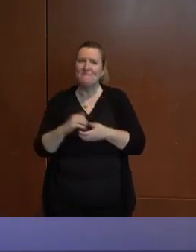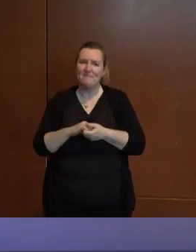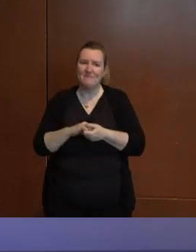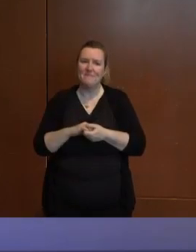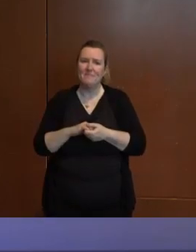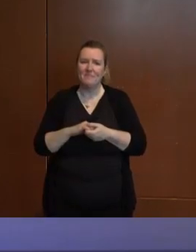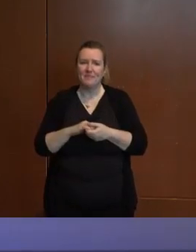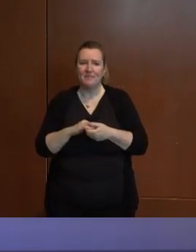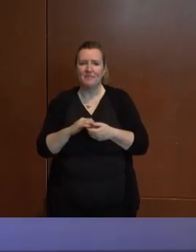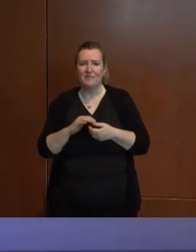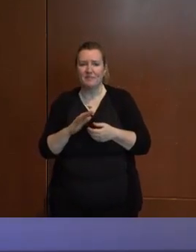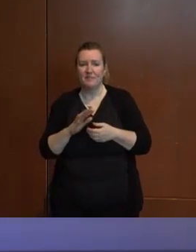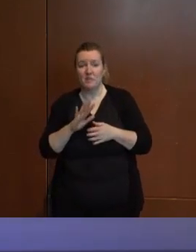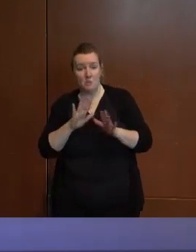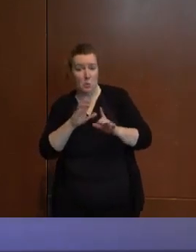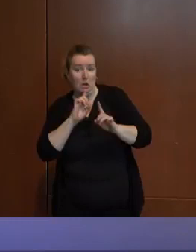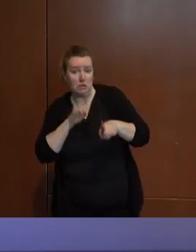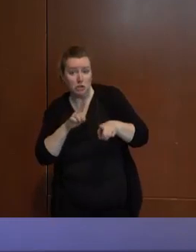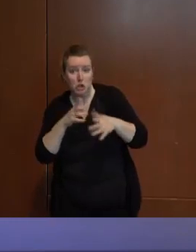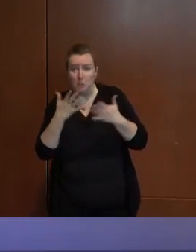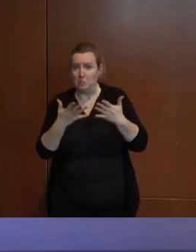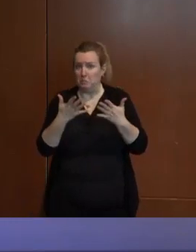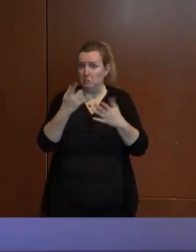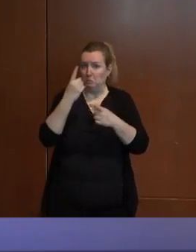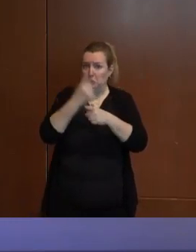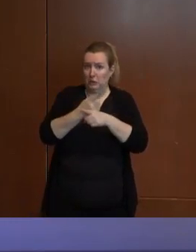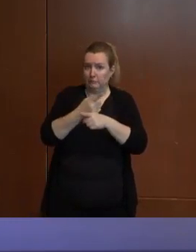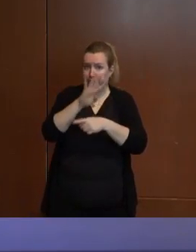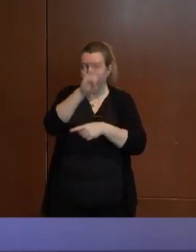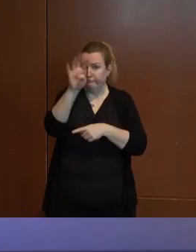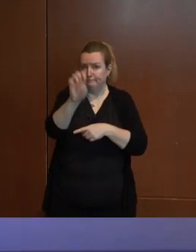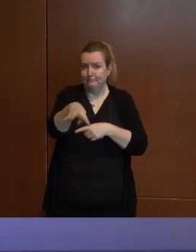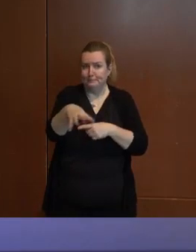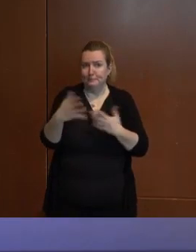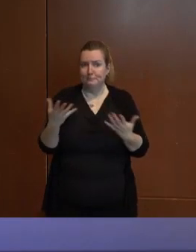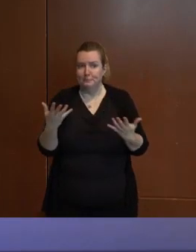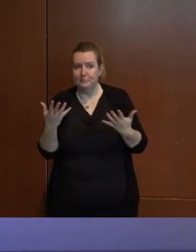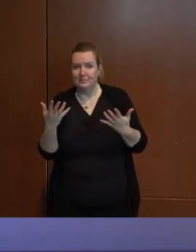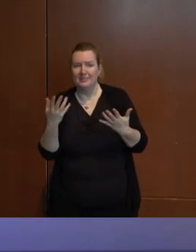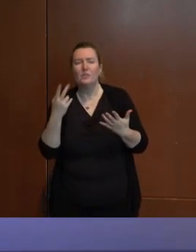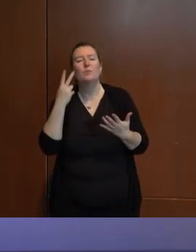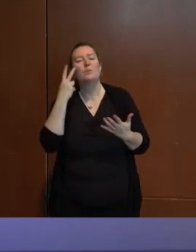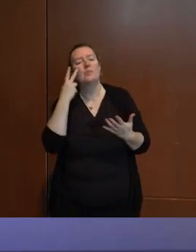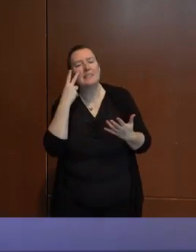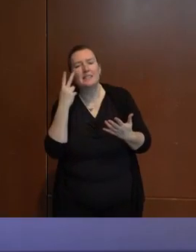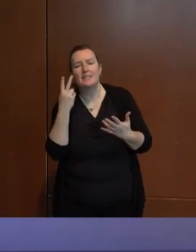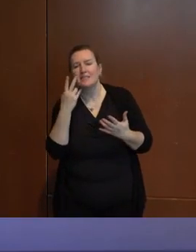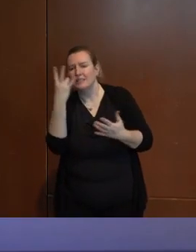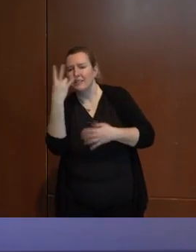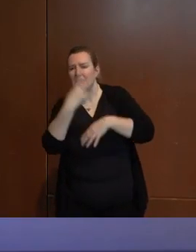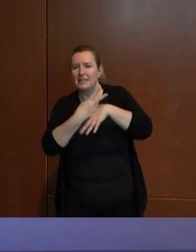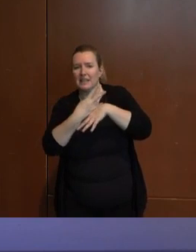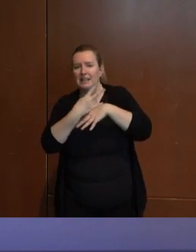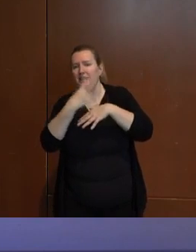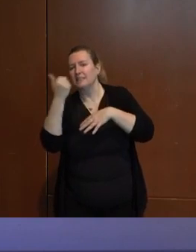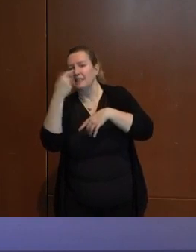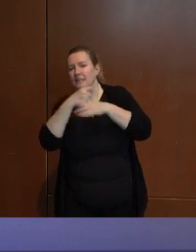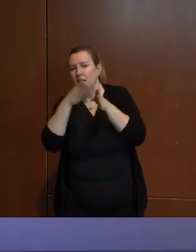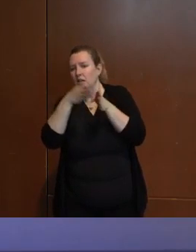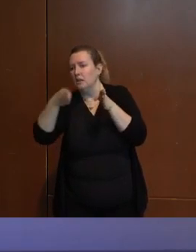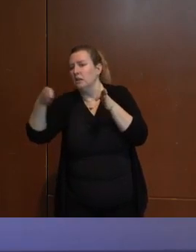know, though, would be my personal opinion, for another 7 to 10 days to have enough data to begin drawing conclusions. Is